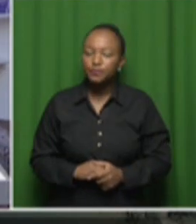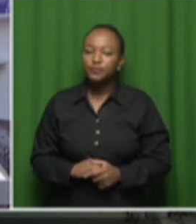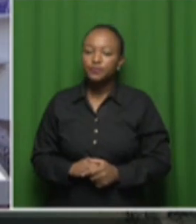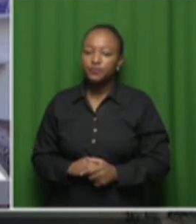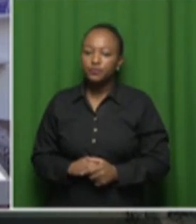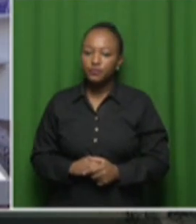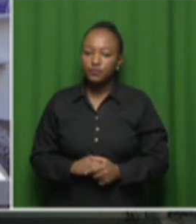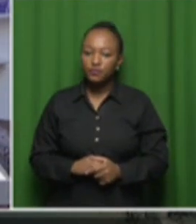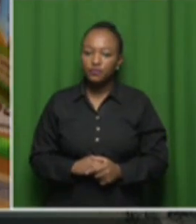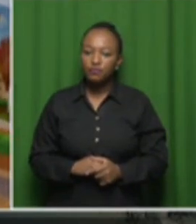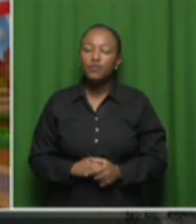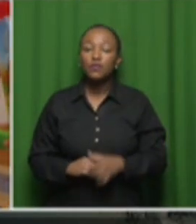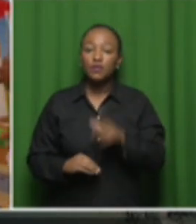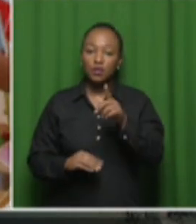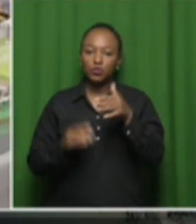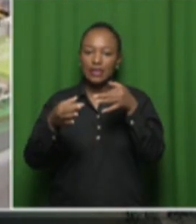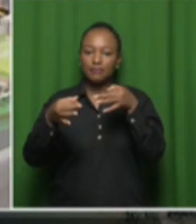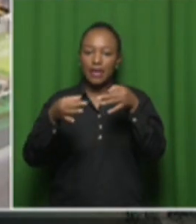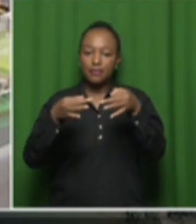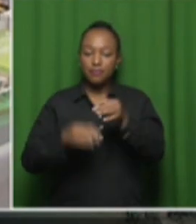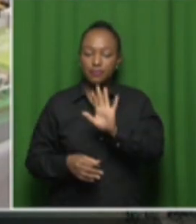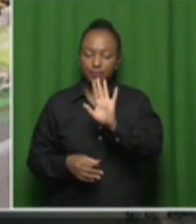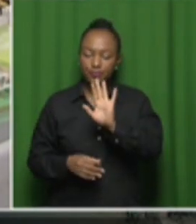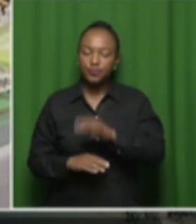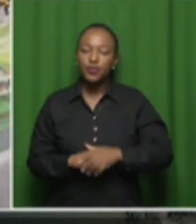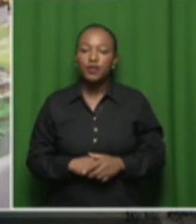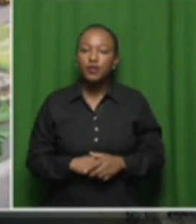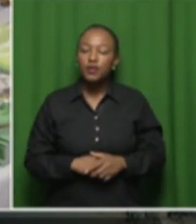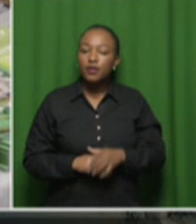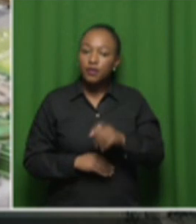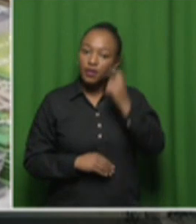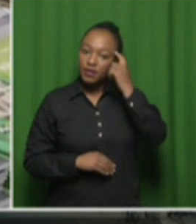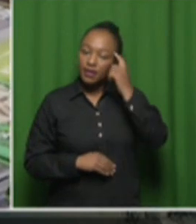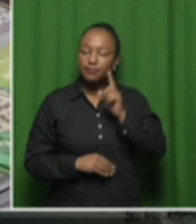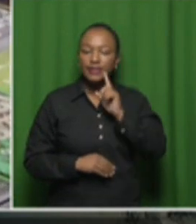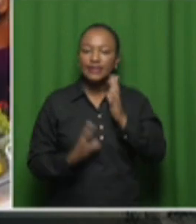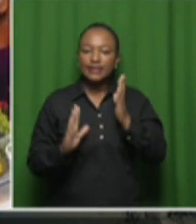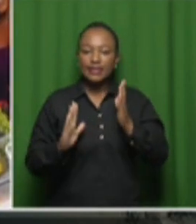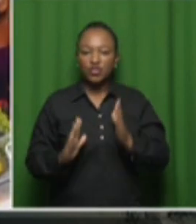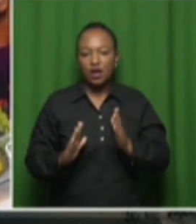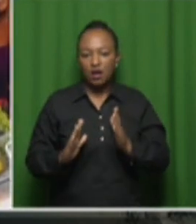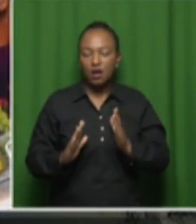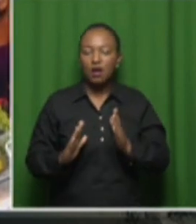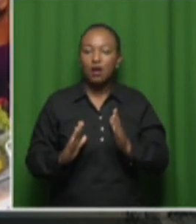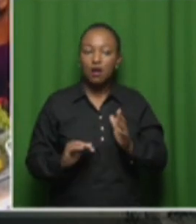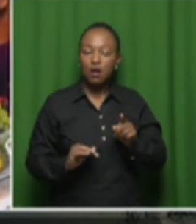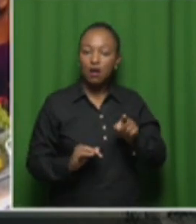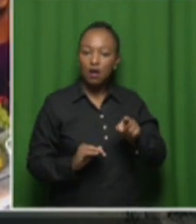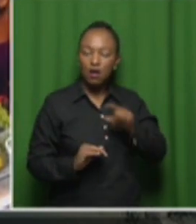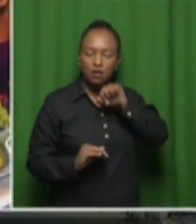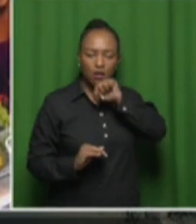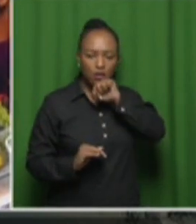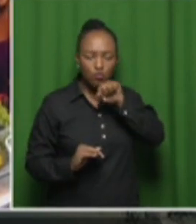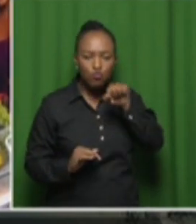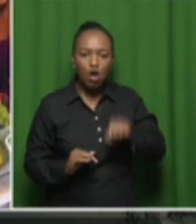To paint a picture, can you imagine an educator that loves and wants to ensure